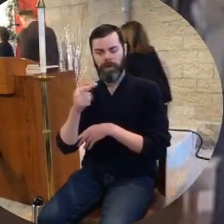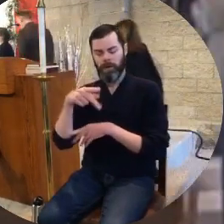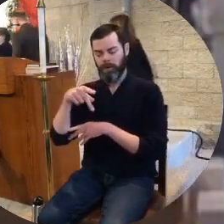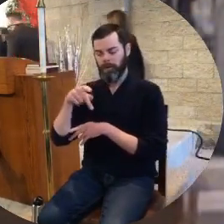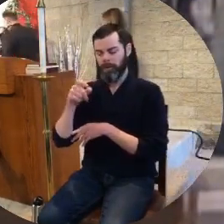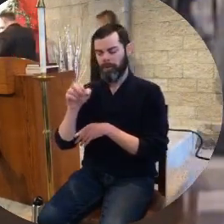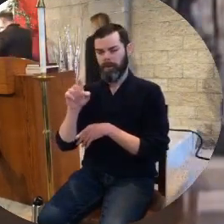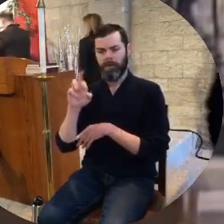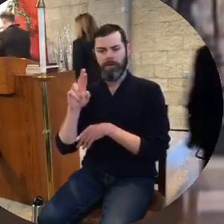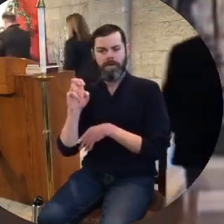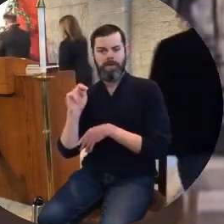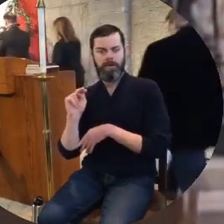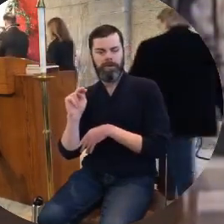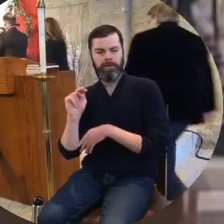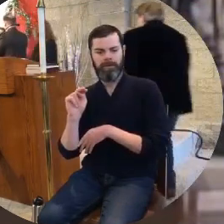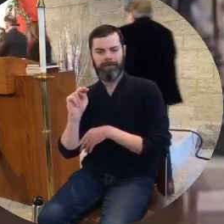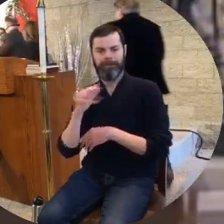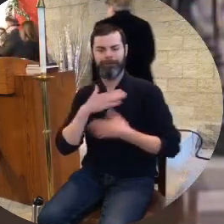All right.